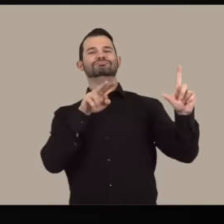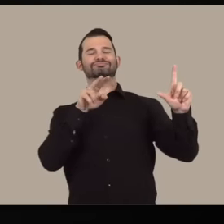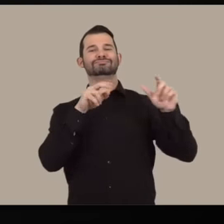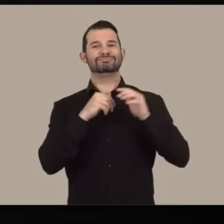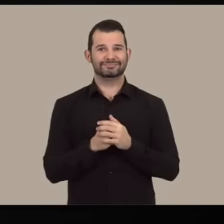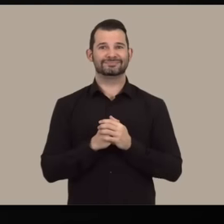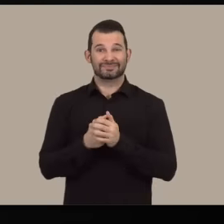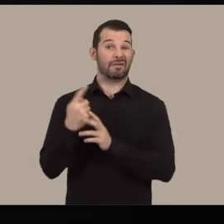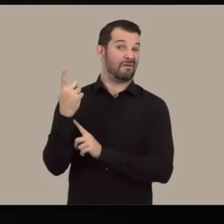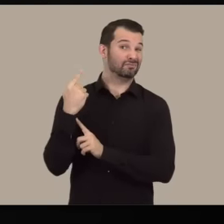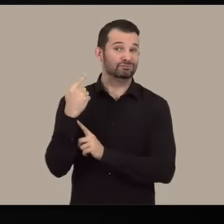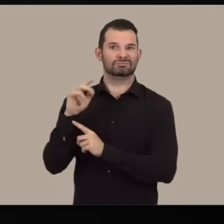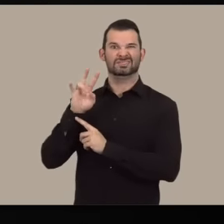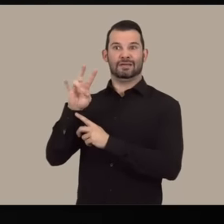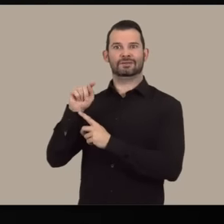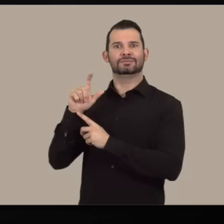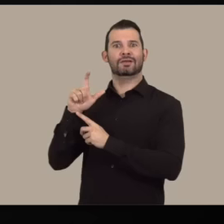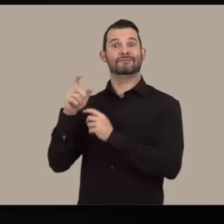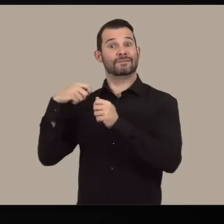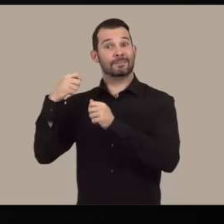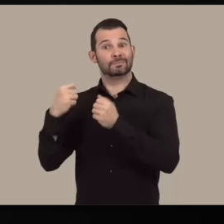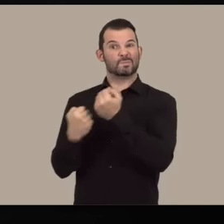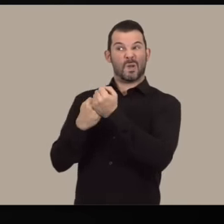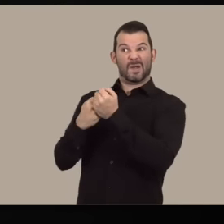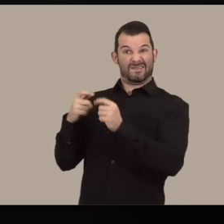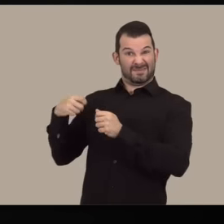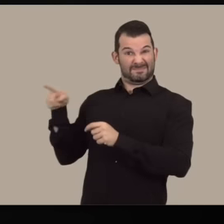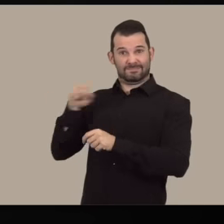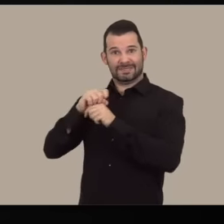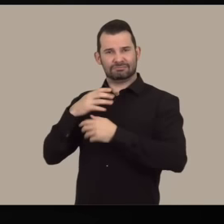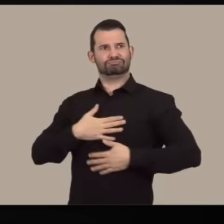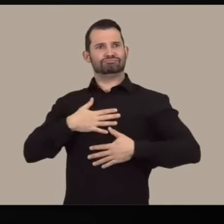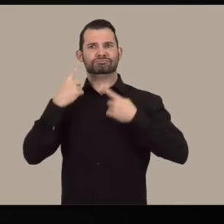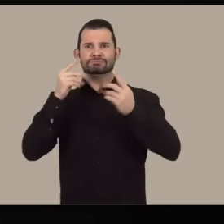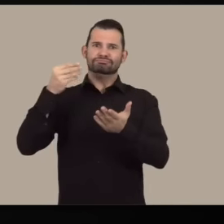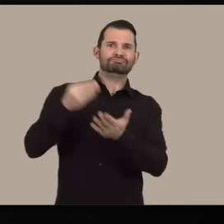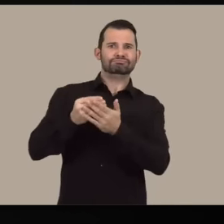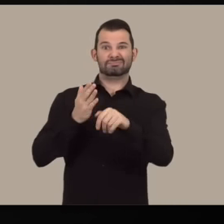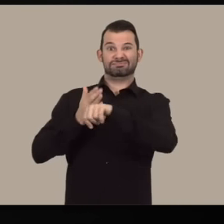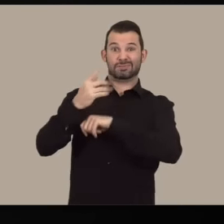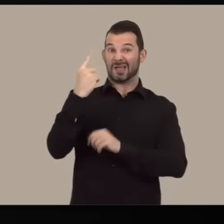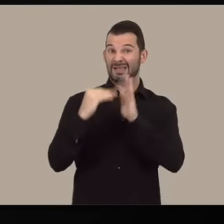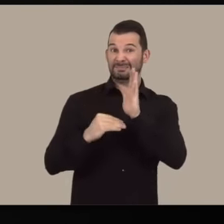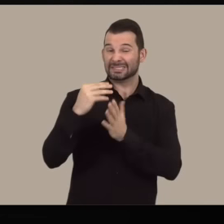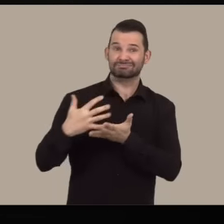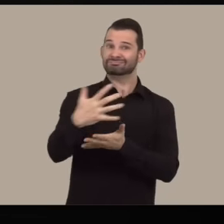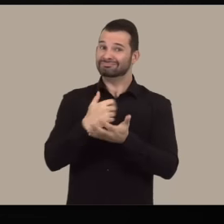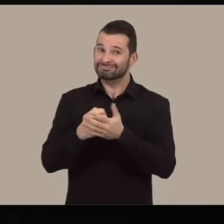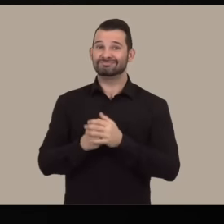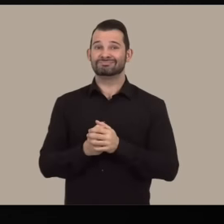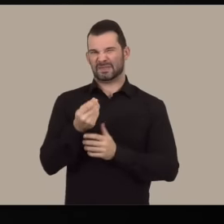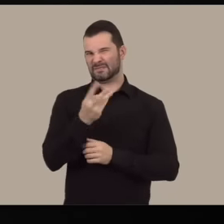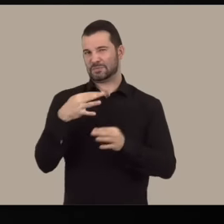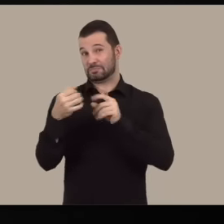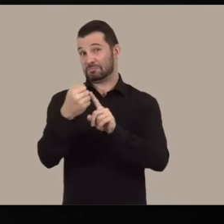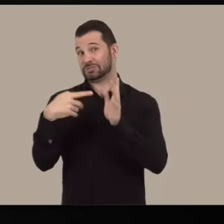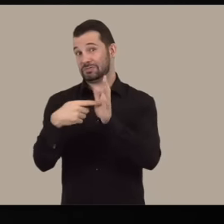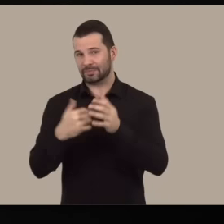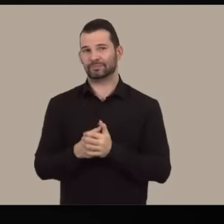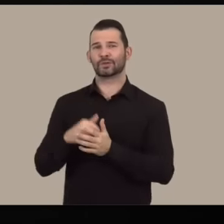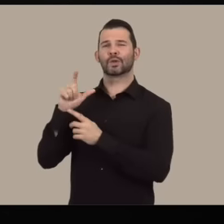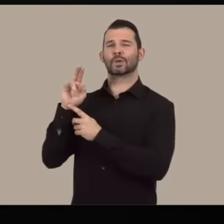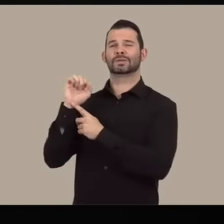screen. Last year, 7 Telefilm-supported films enjoyed box office success exceeding $1 million.